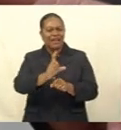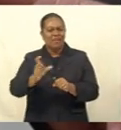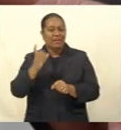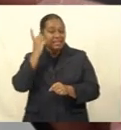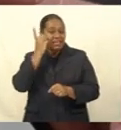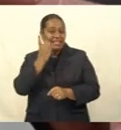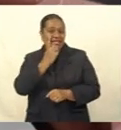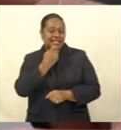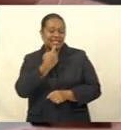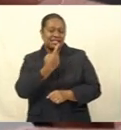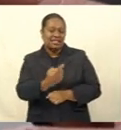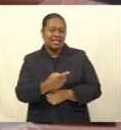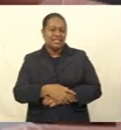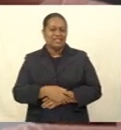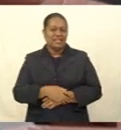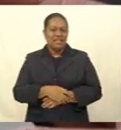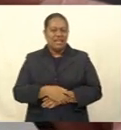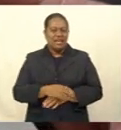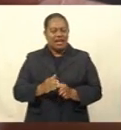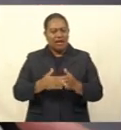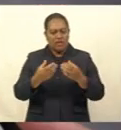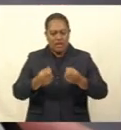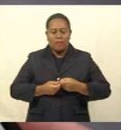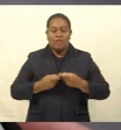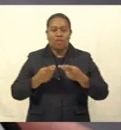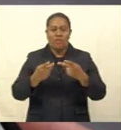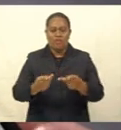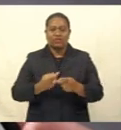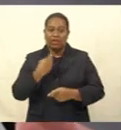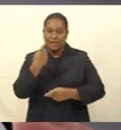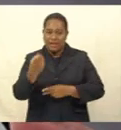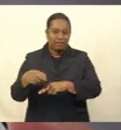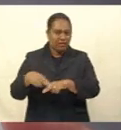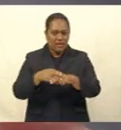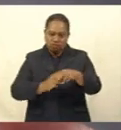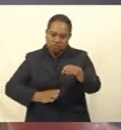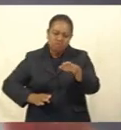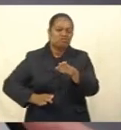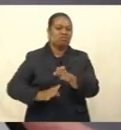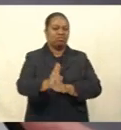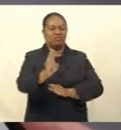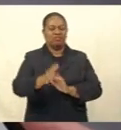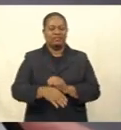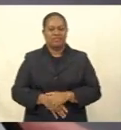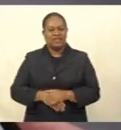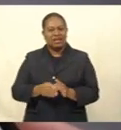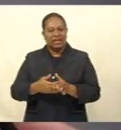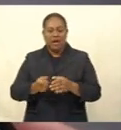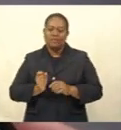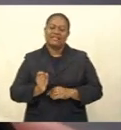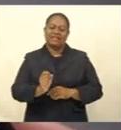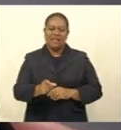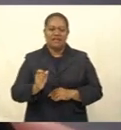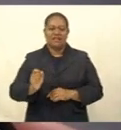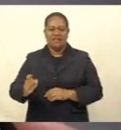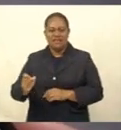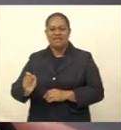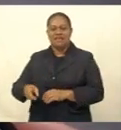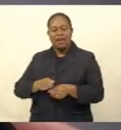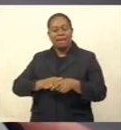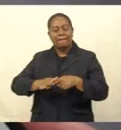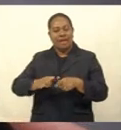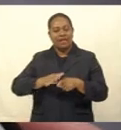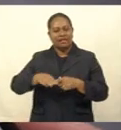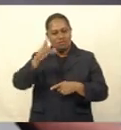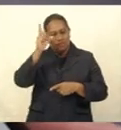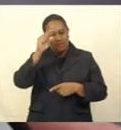Fiji, says the frequency of their promotion for Care Fiji has picked up and they are proactively sending messages to Fijians to download the